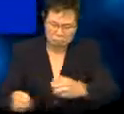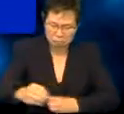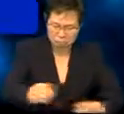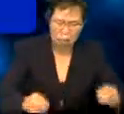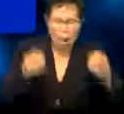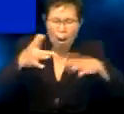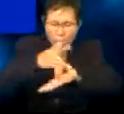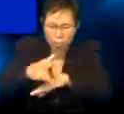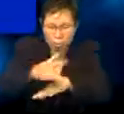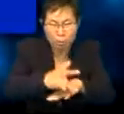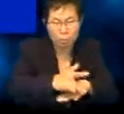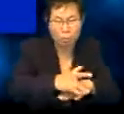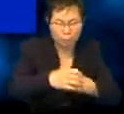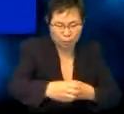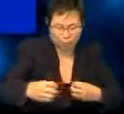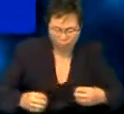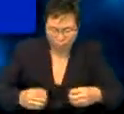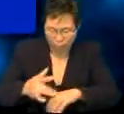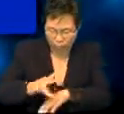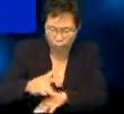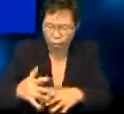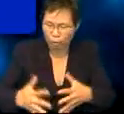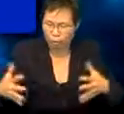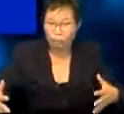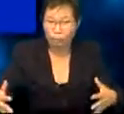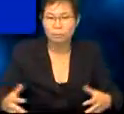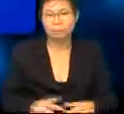There is a lot of space between the particles.